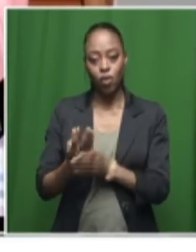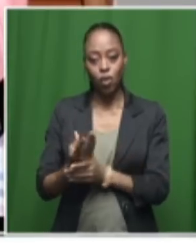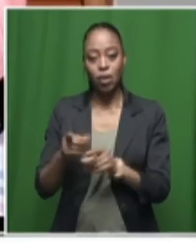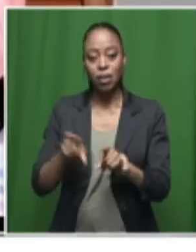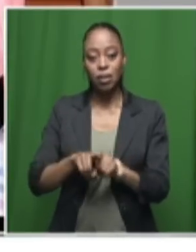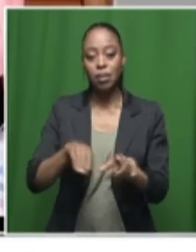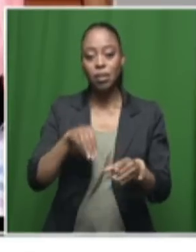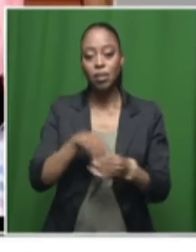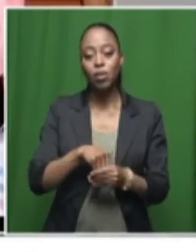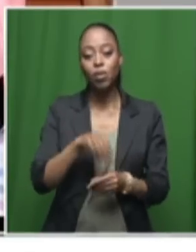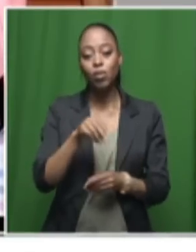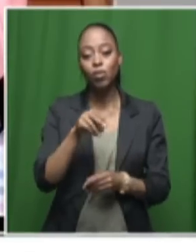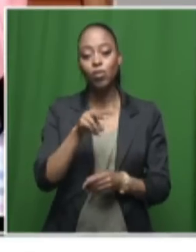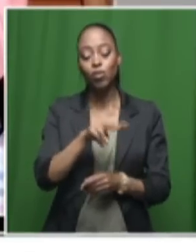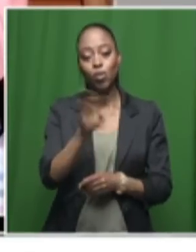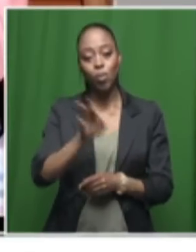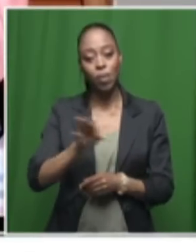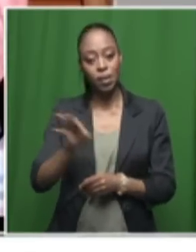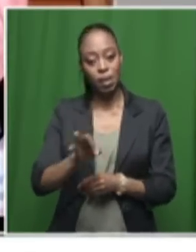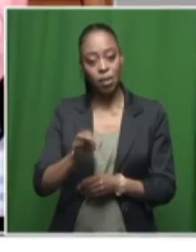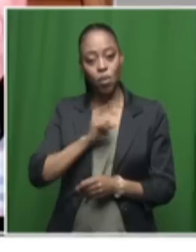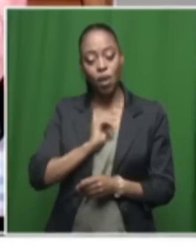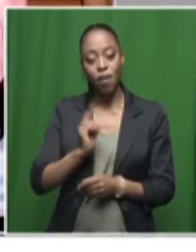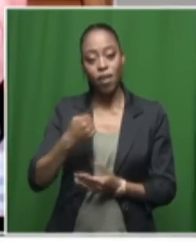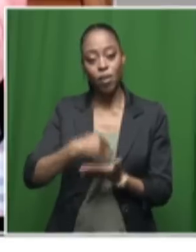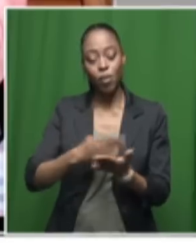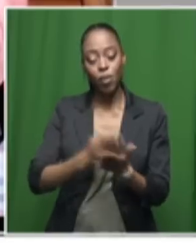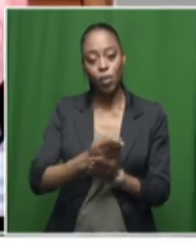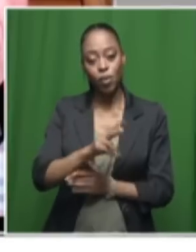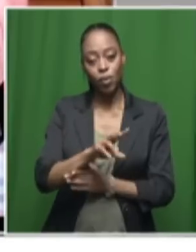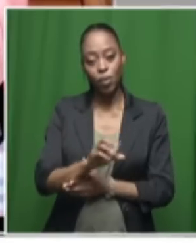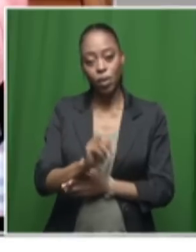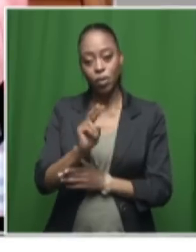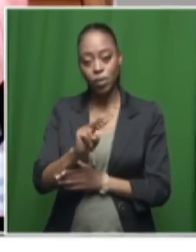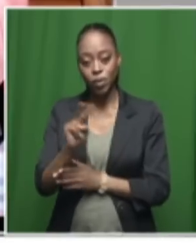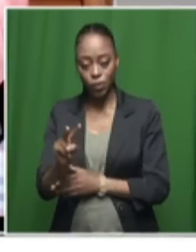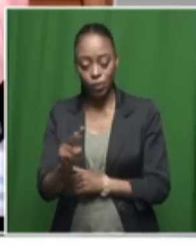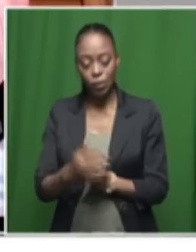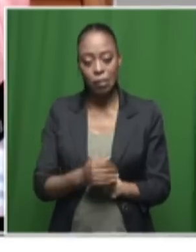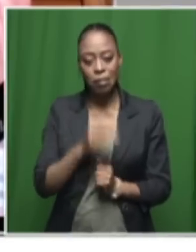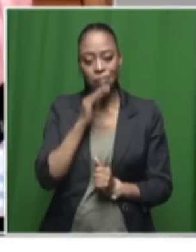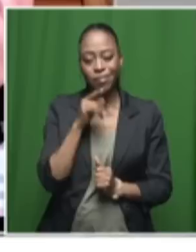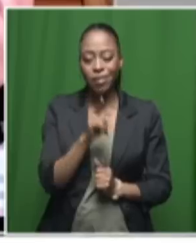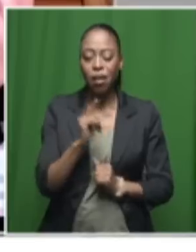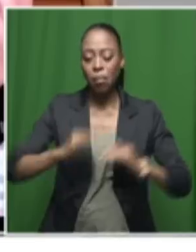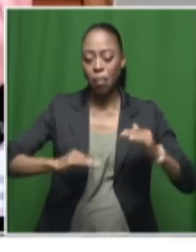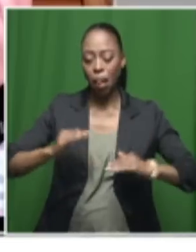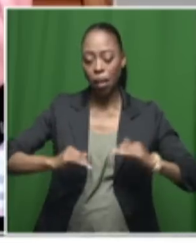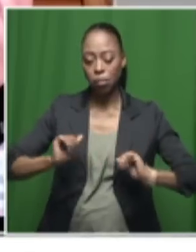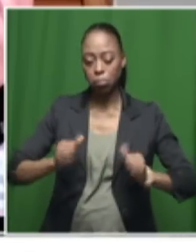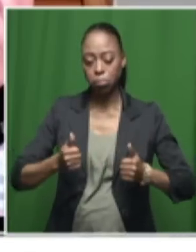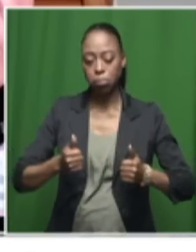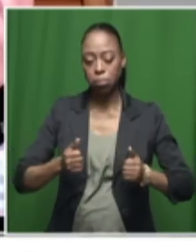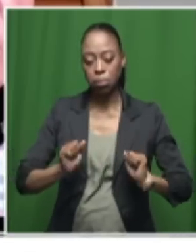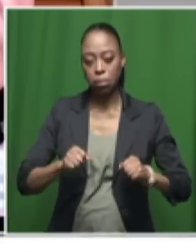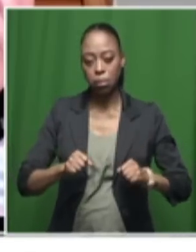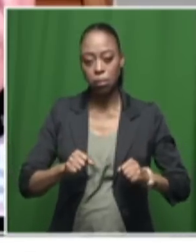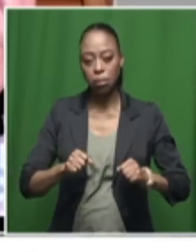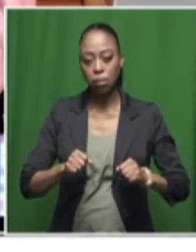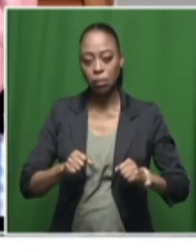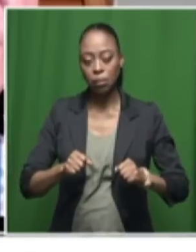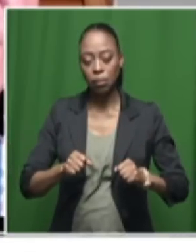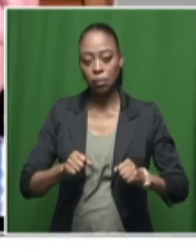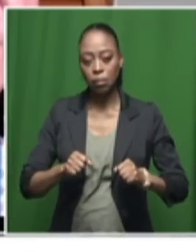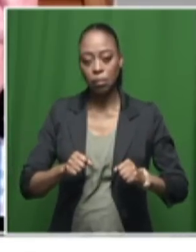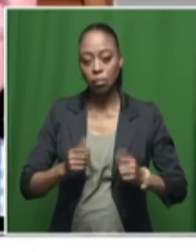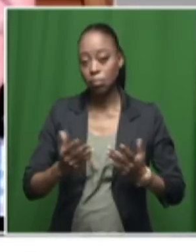almost 2% growth in the first quarter of 2022. So that kind of balancing it out, is that kind of what we're looking